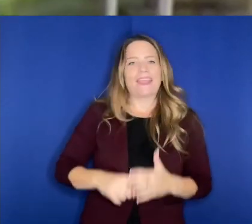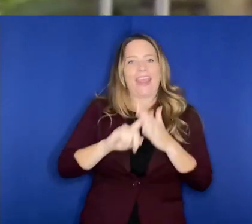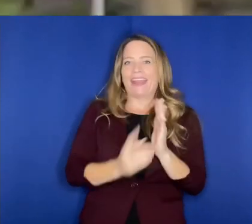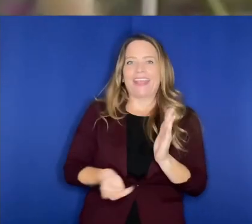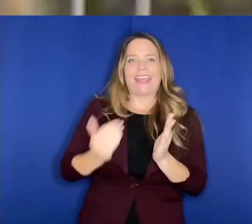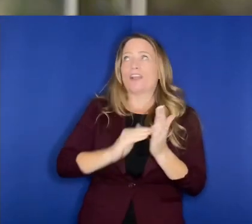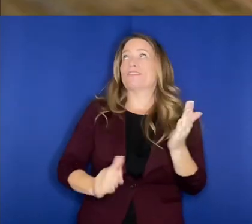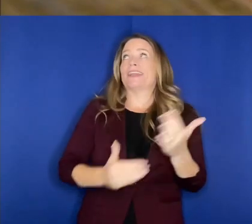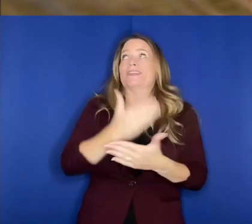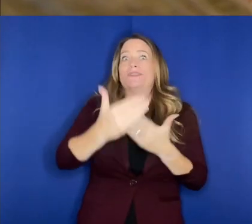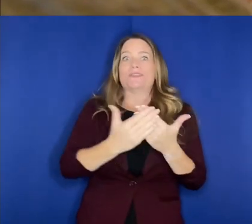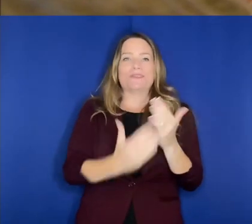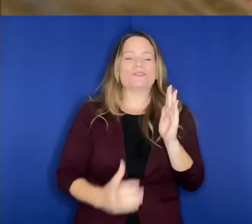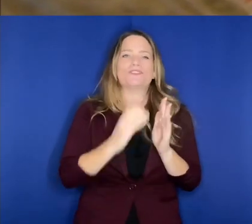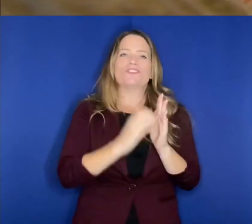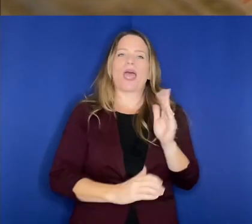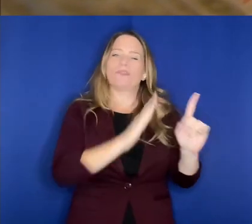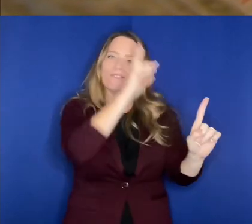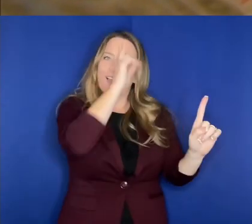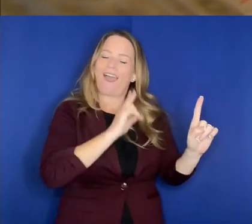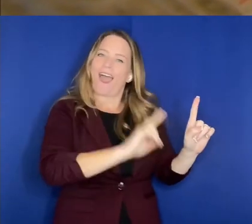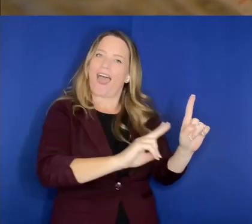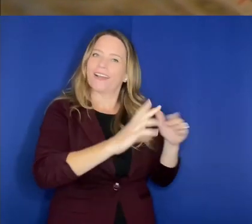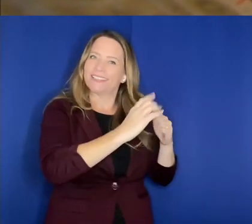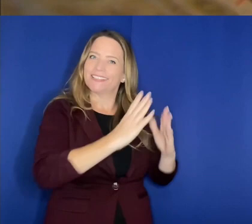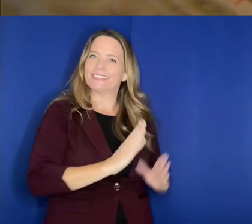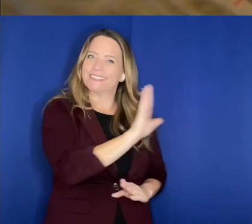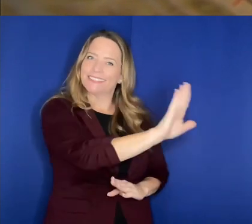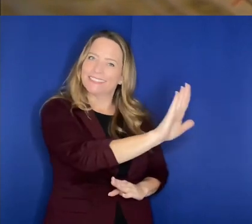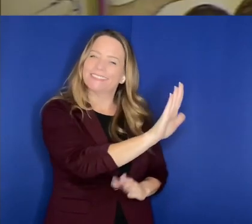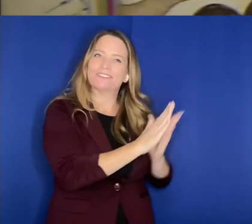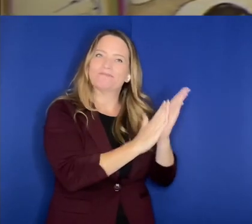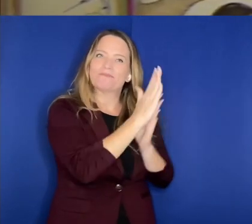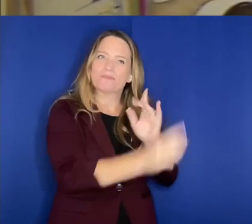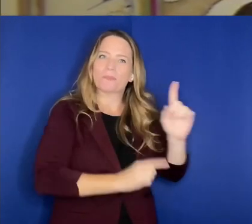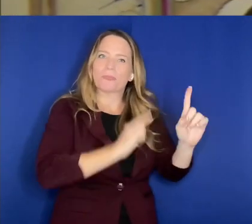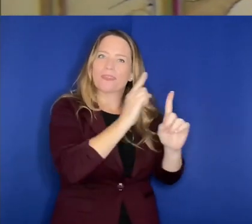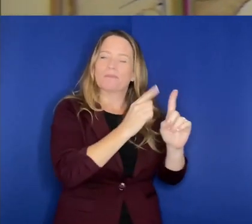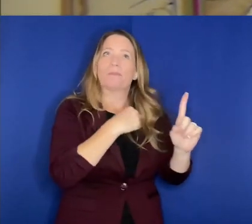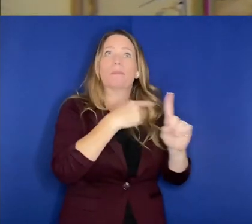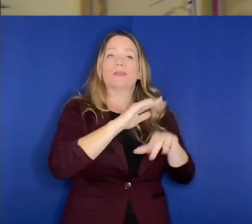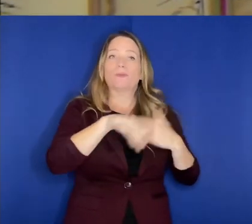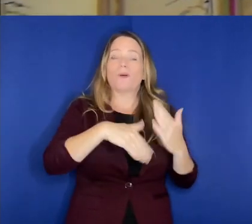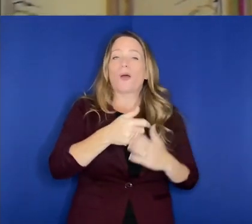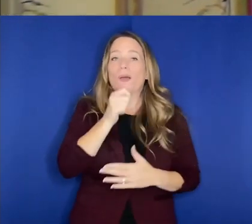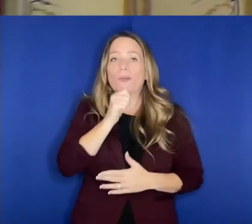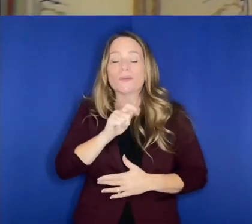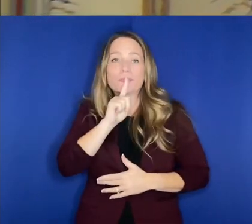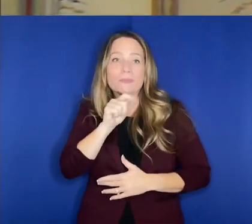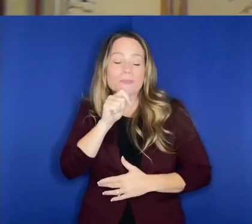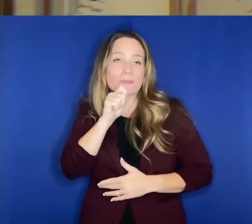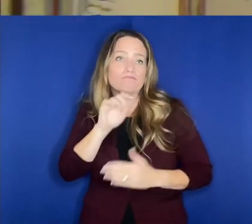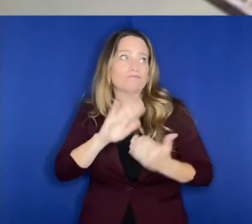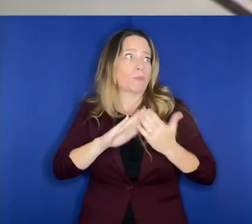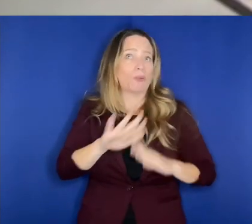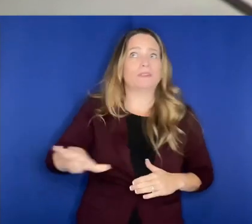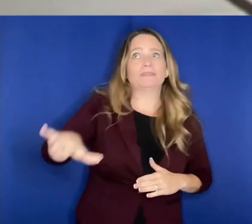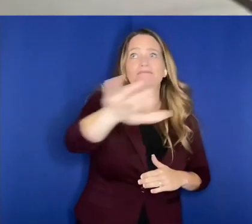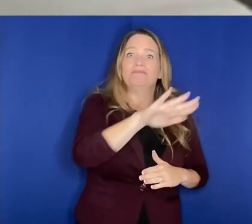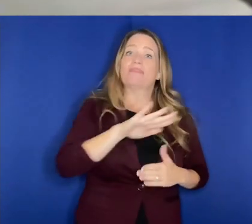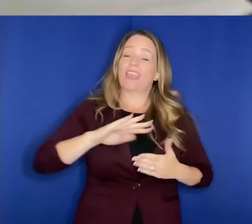another chapter in the ambitious efforts of His Highness the Aga Khan and the Ismaili community in